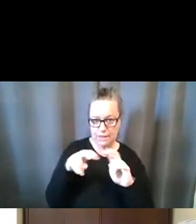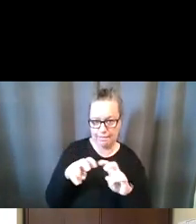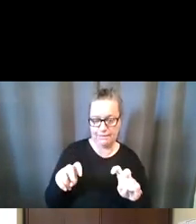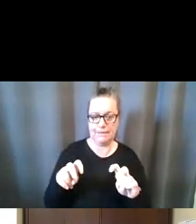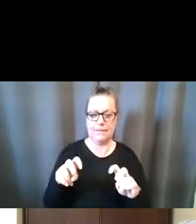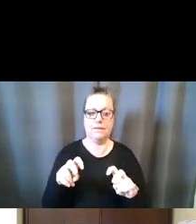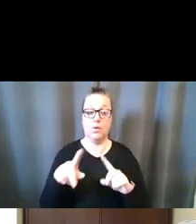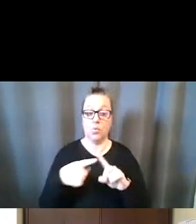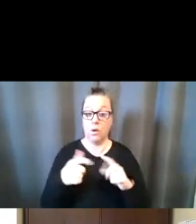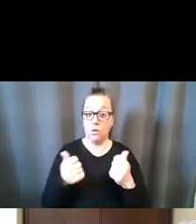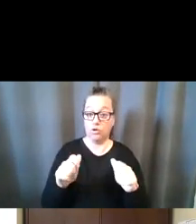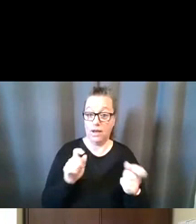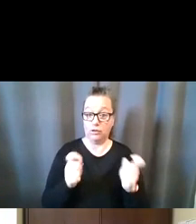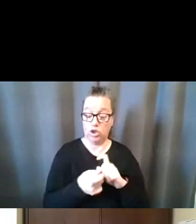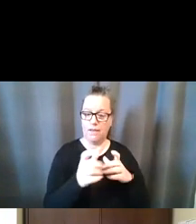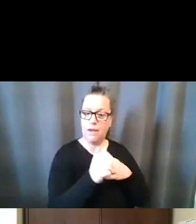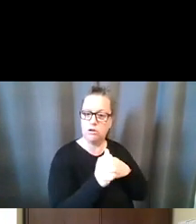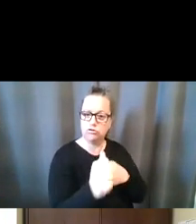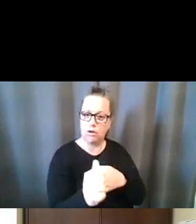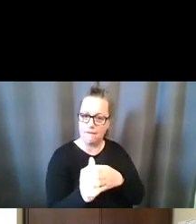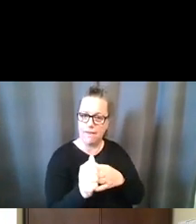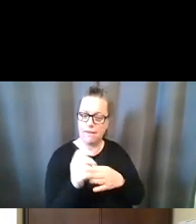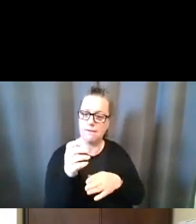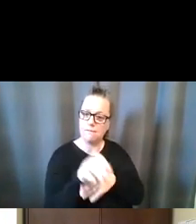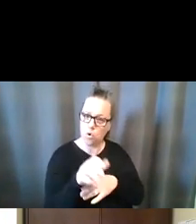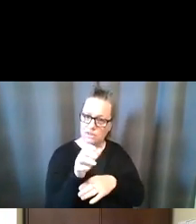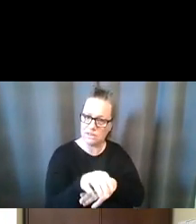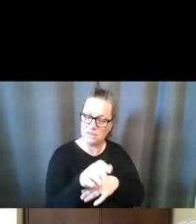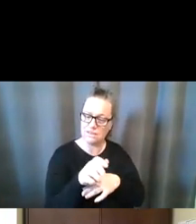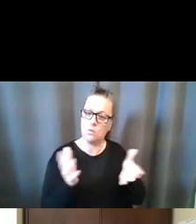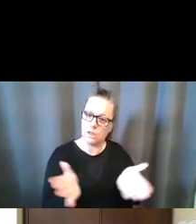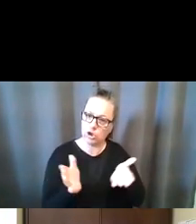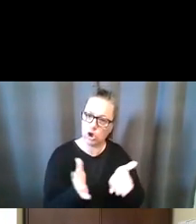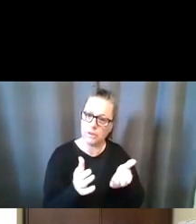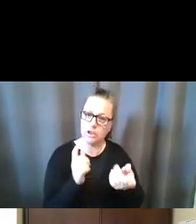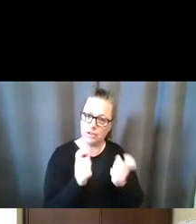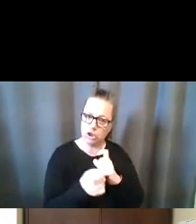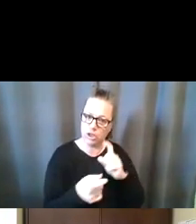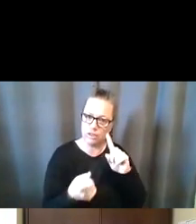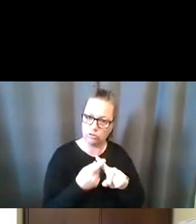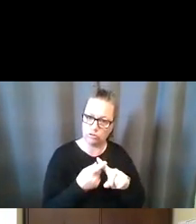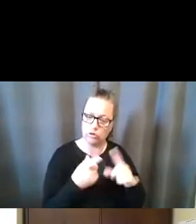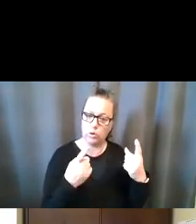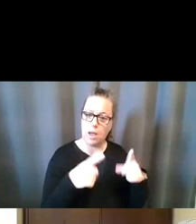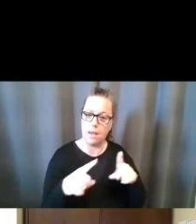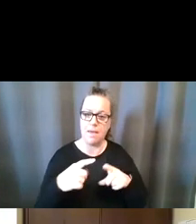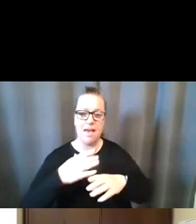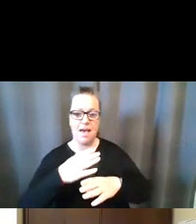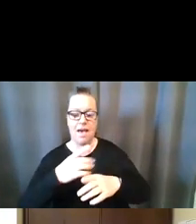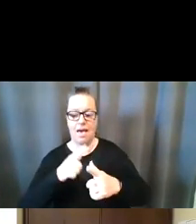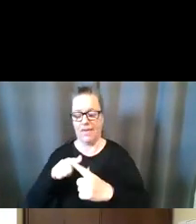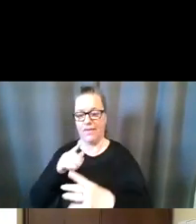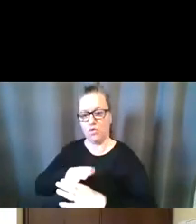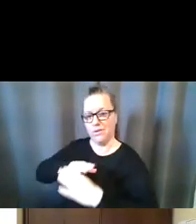make happen, there are driving forces that are going to try to encourage that change to happen, and there are restraining